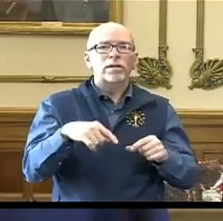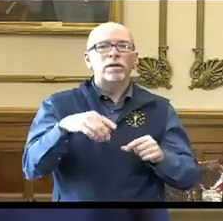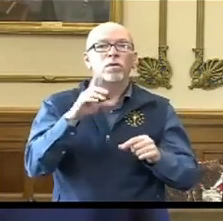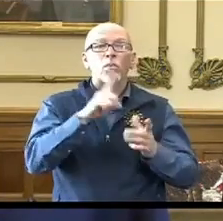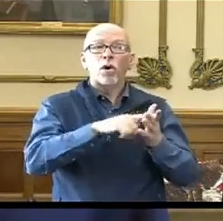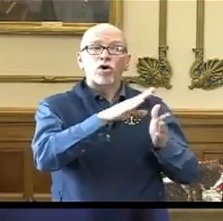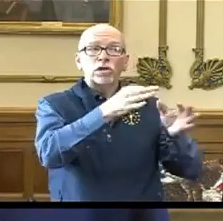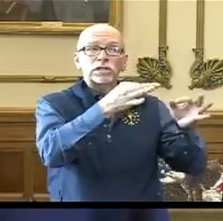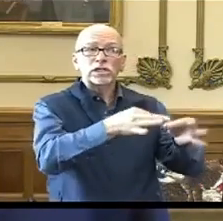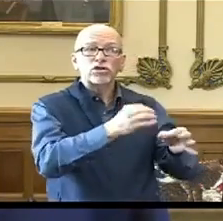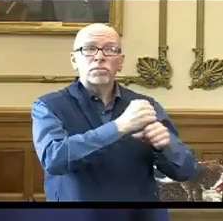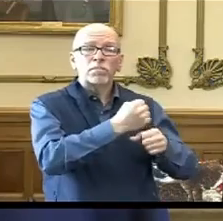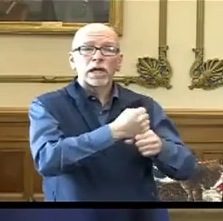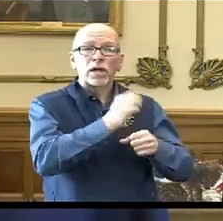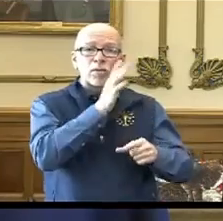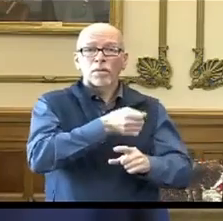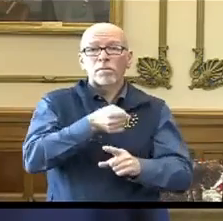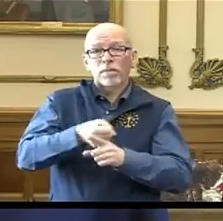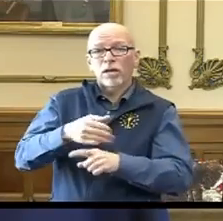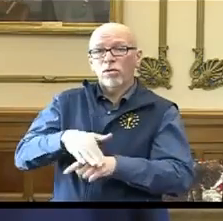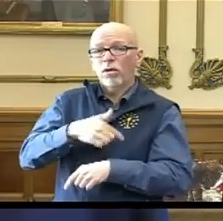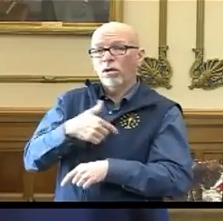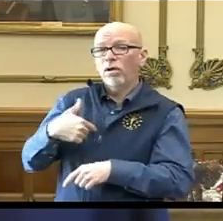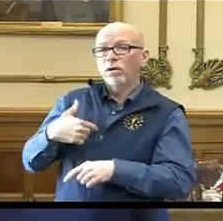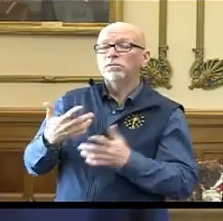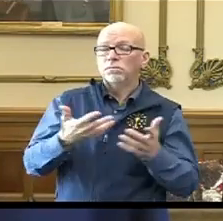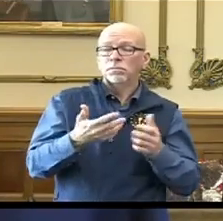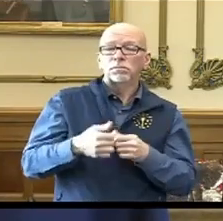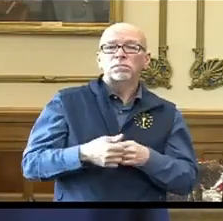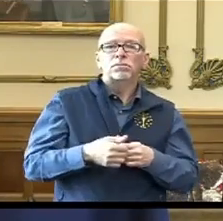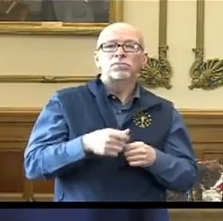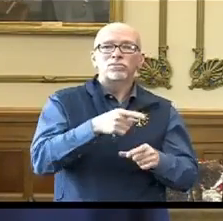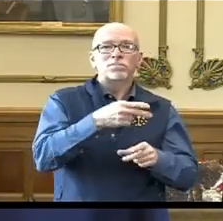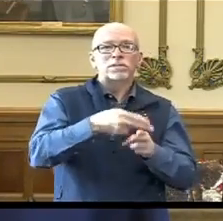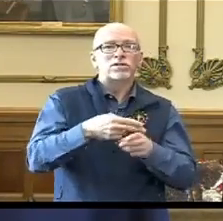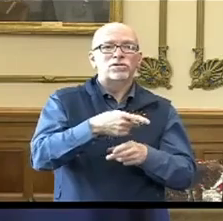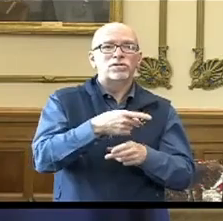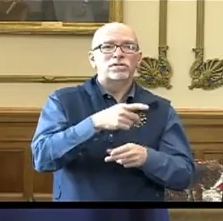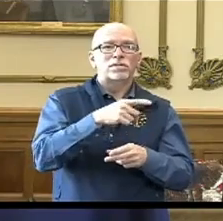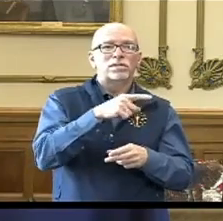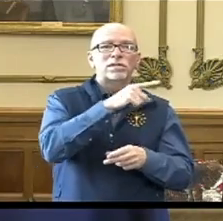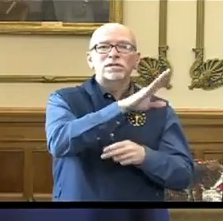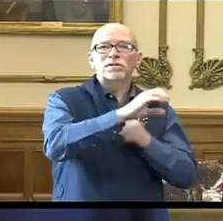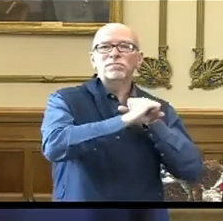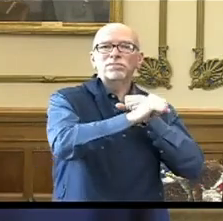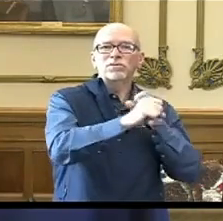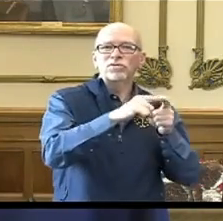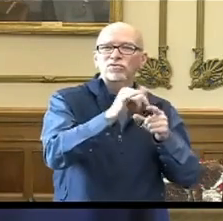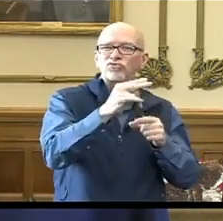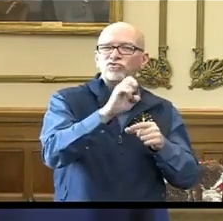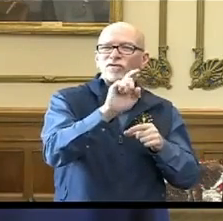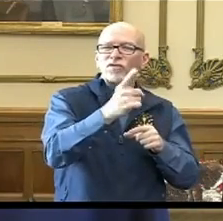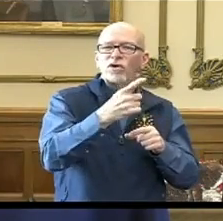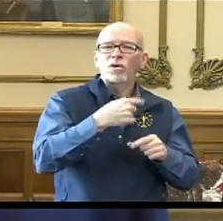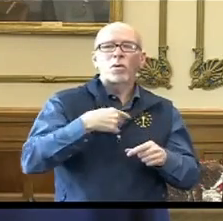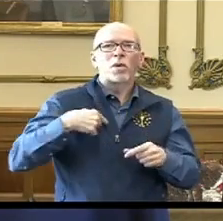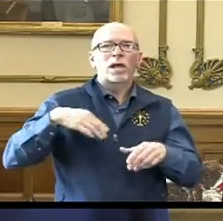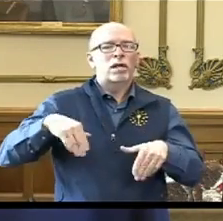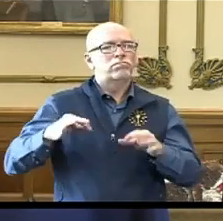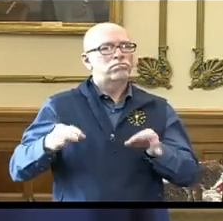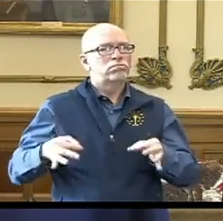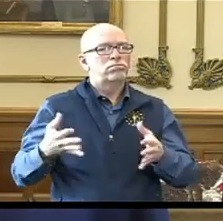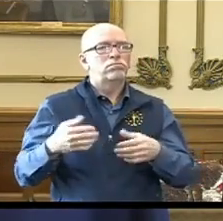that he makes that would have an effect on us. You mentioned he extended his till June 1st. We're not contemplating